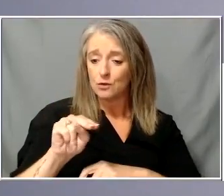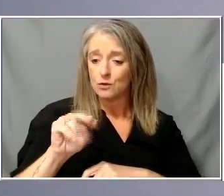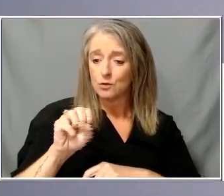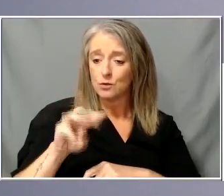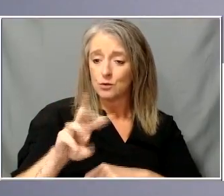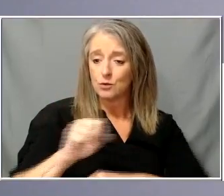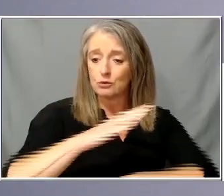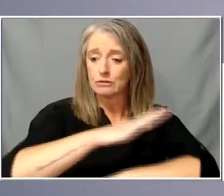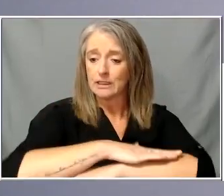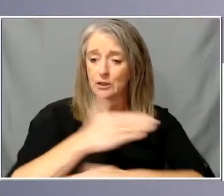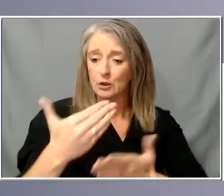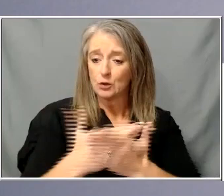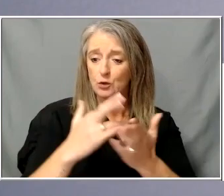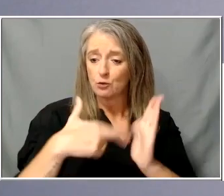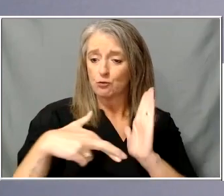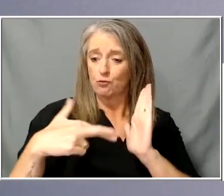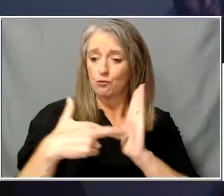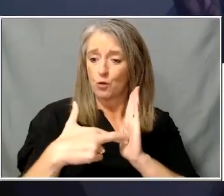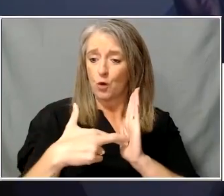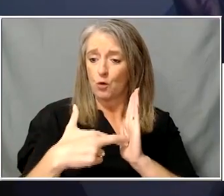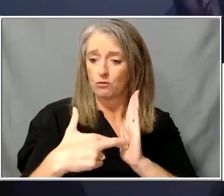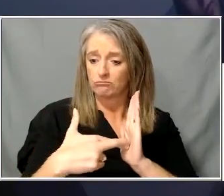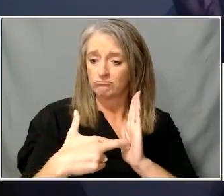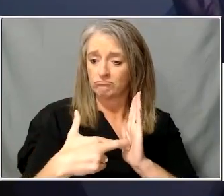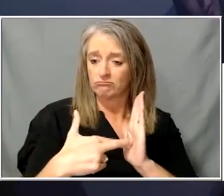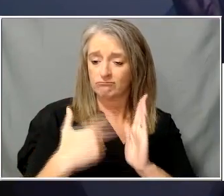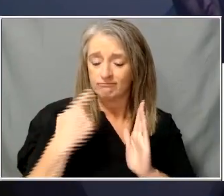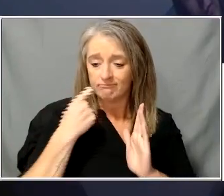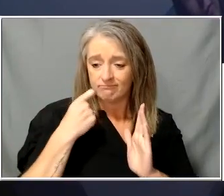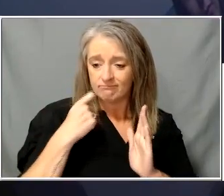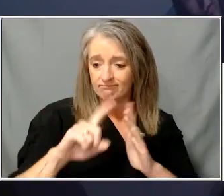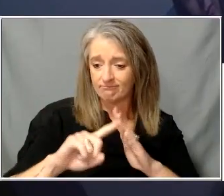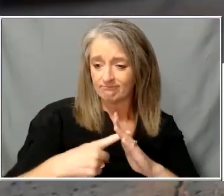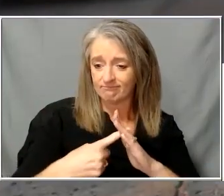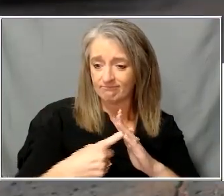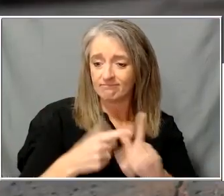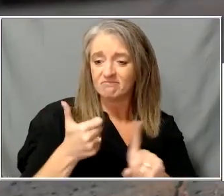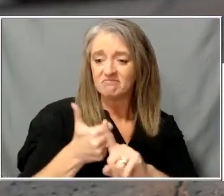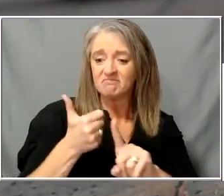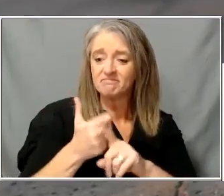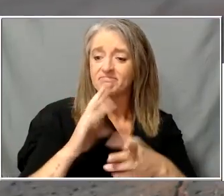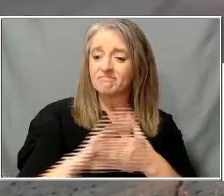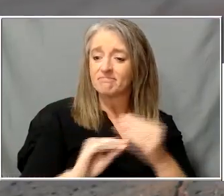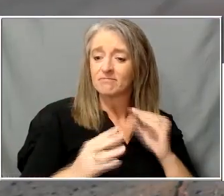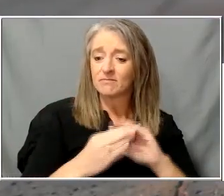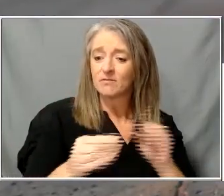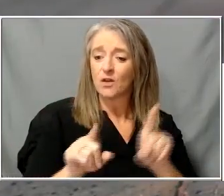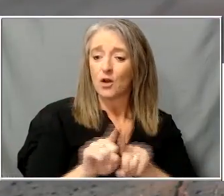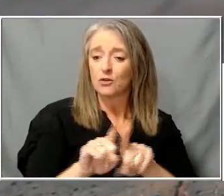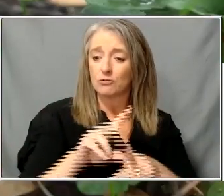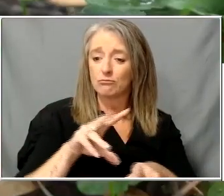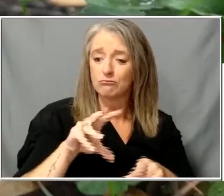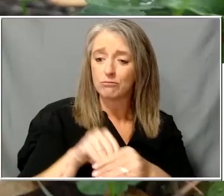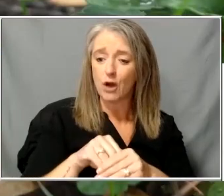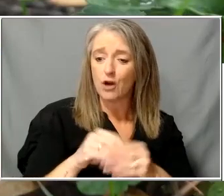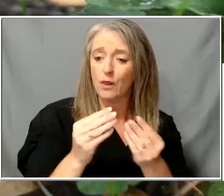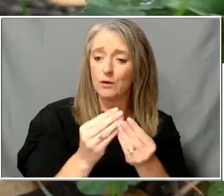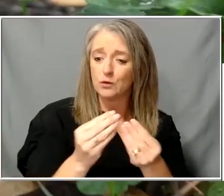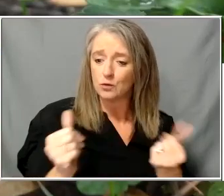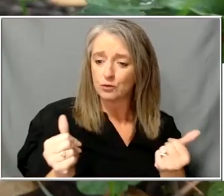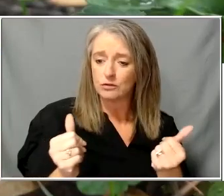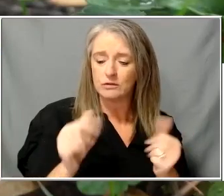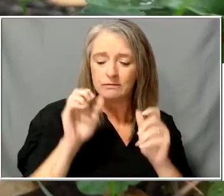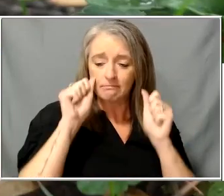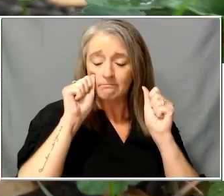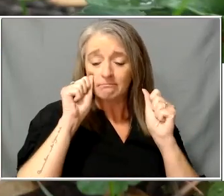a new role at her news station. Get the others excited. Cynthia's story is also being part of the solution. It's amazing because